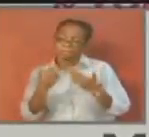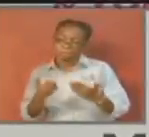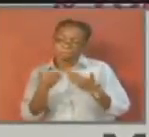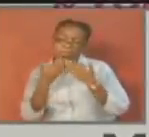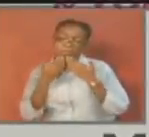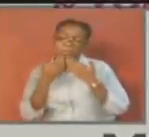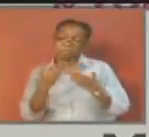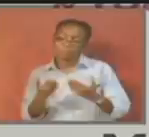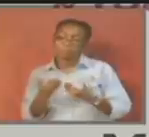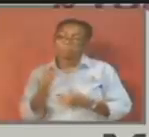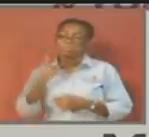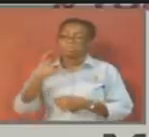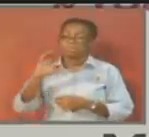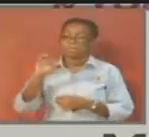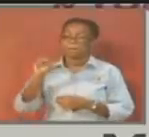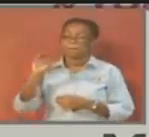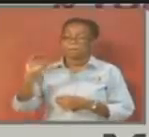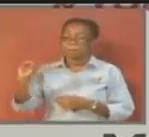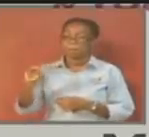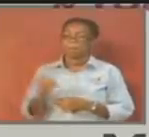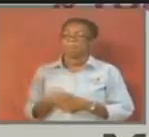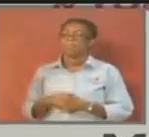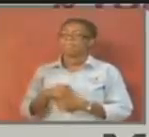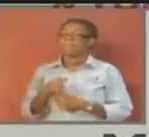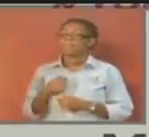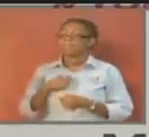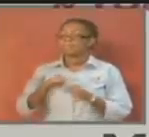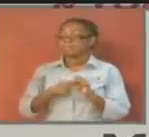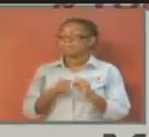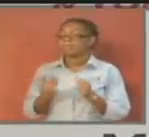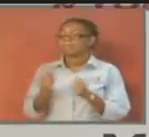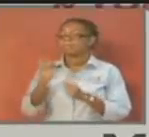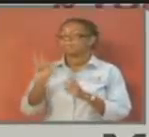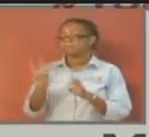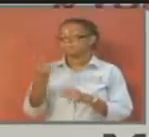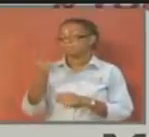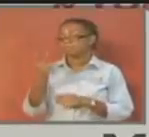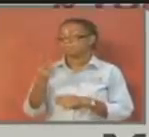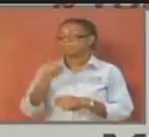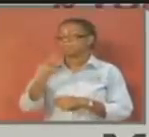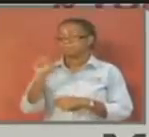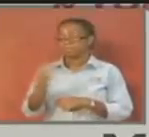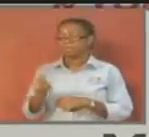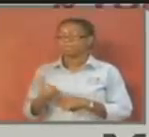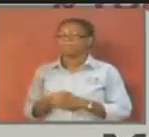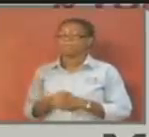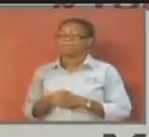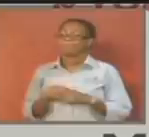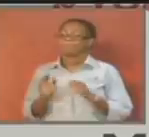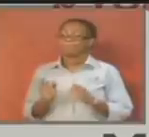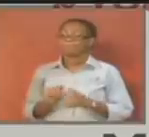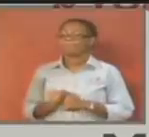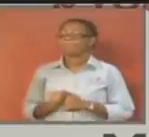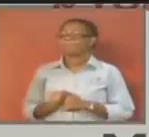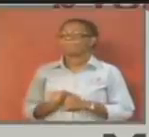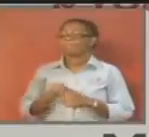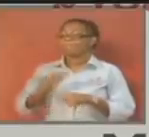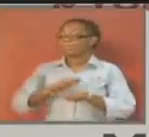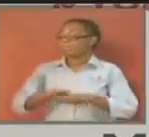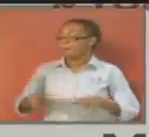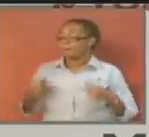second question. Basically, there's no specific treatment that has been approved by WHO for the treatment of COVID-19 to